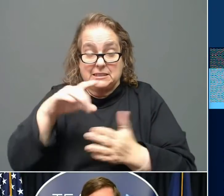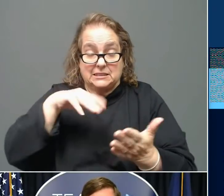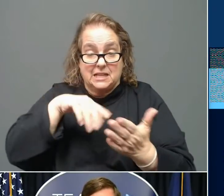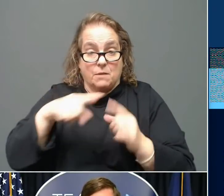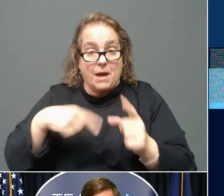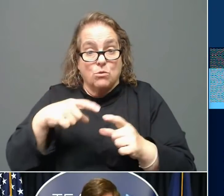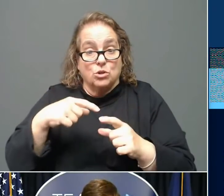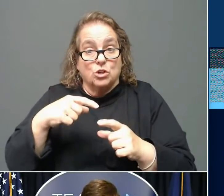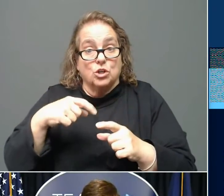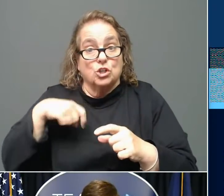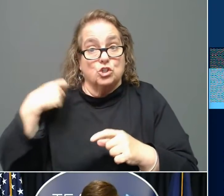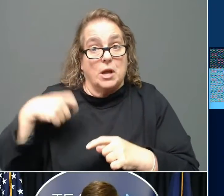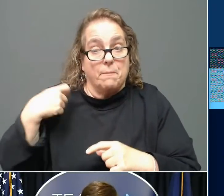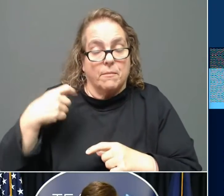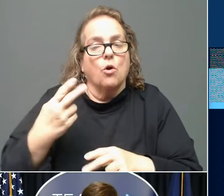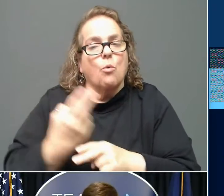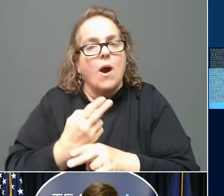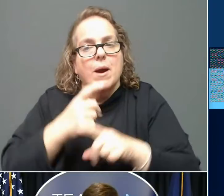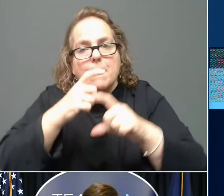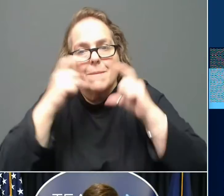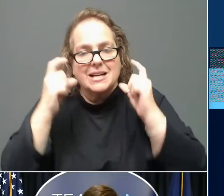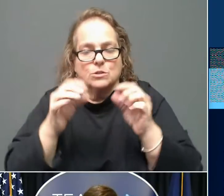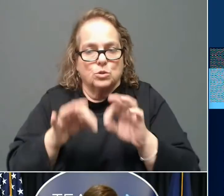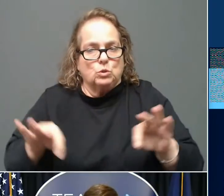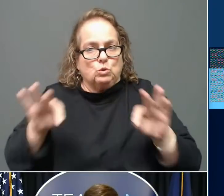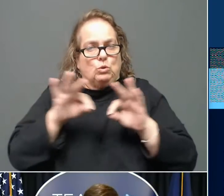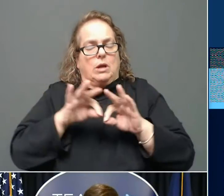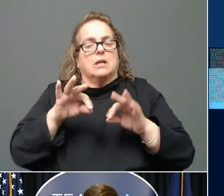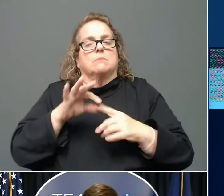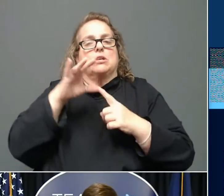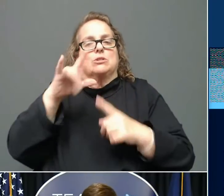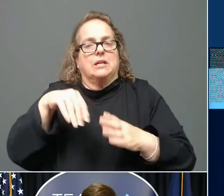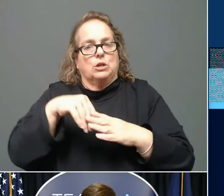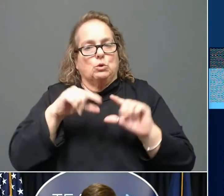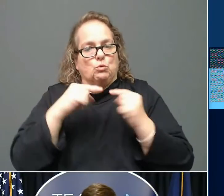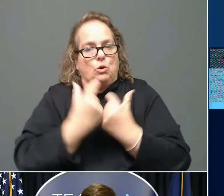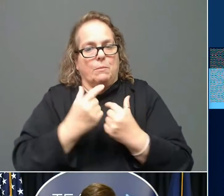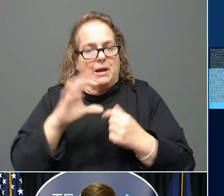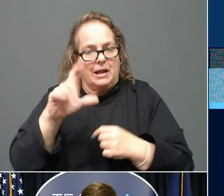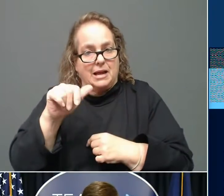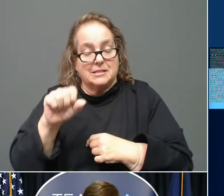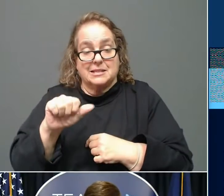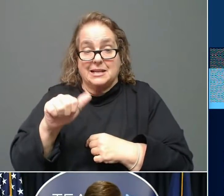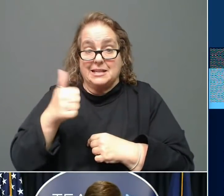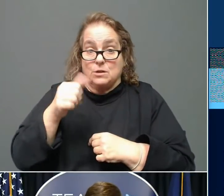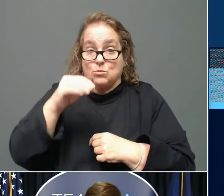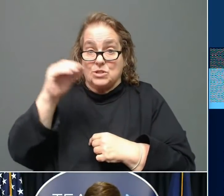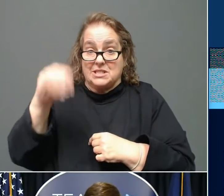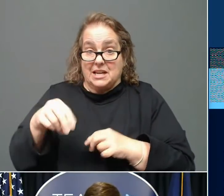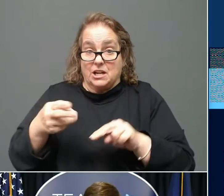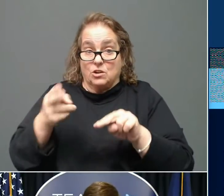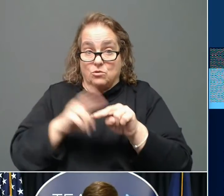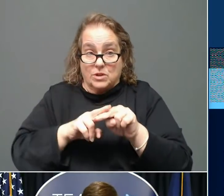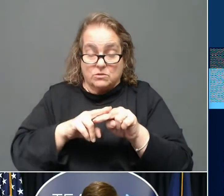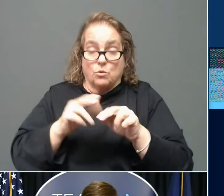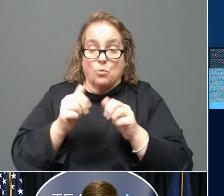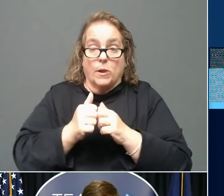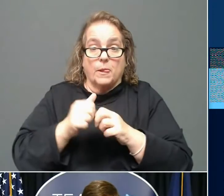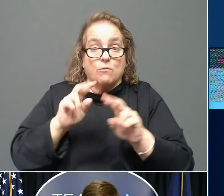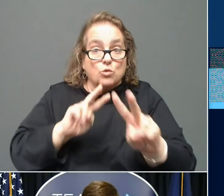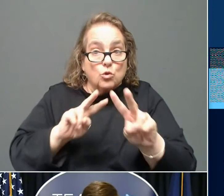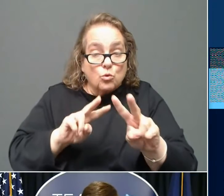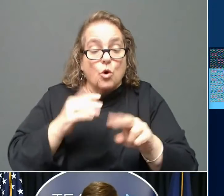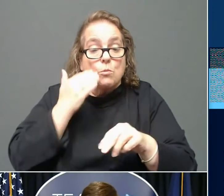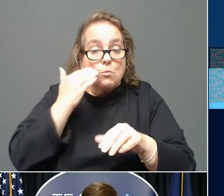is critical, especially in group classes. 10% increase applies to funeral and memorial services, government offices